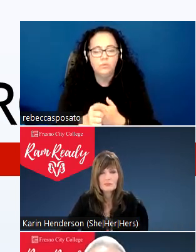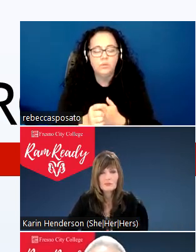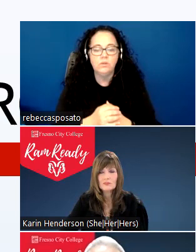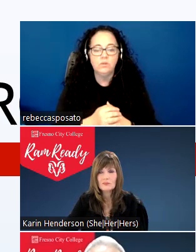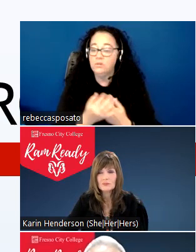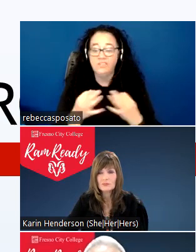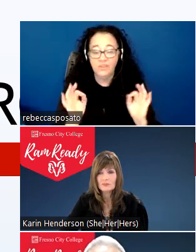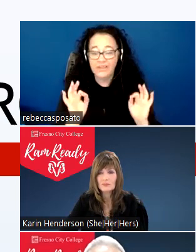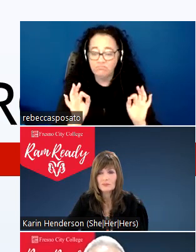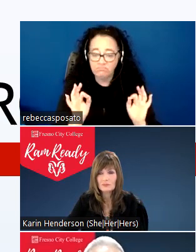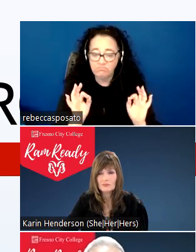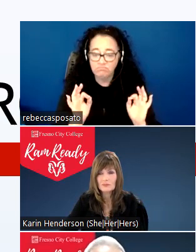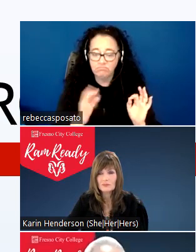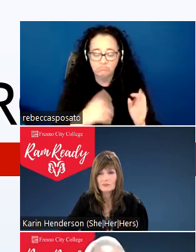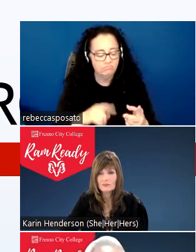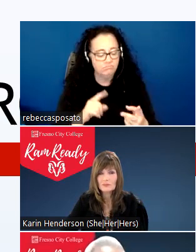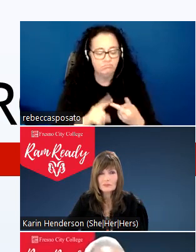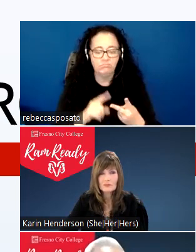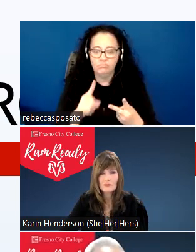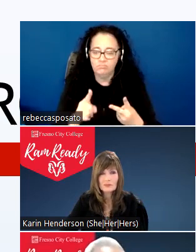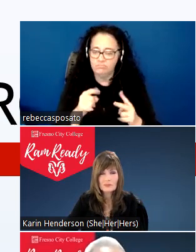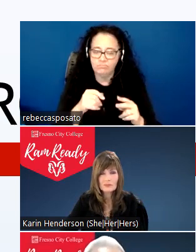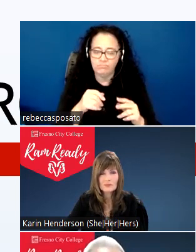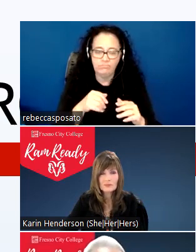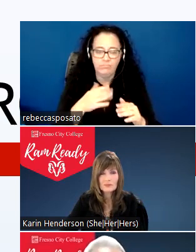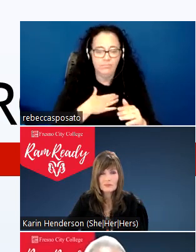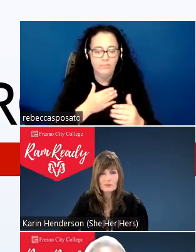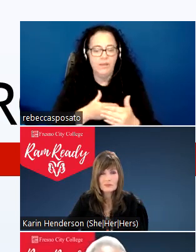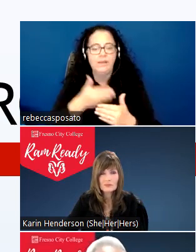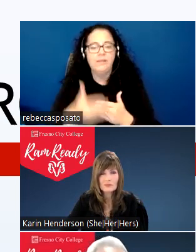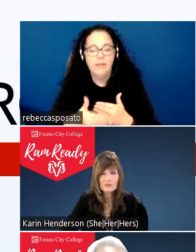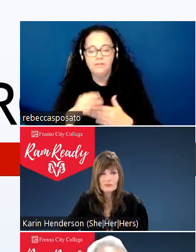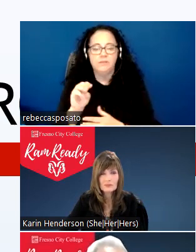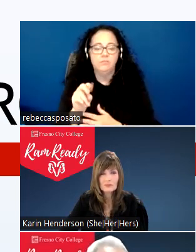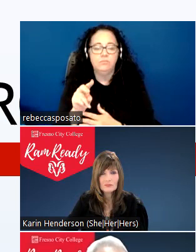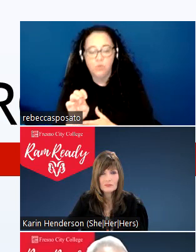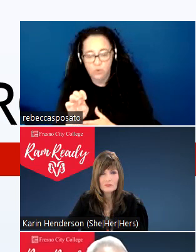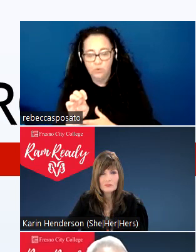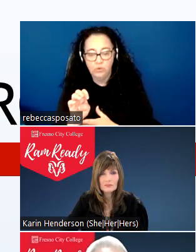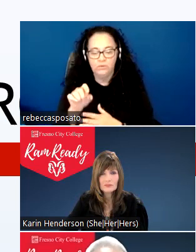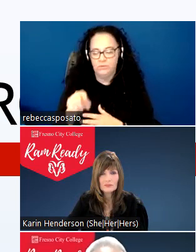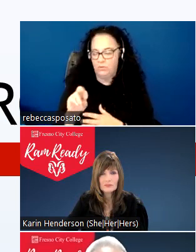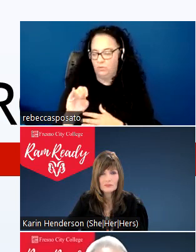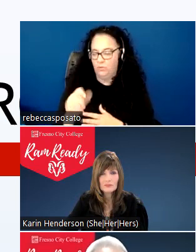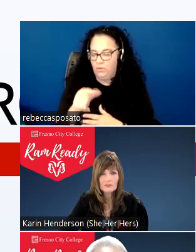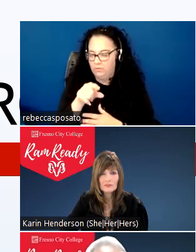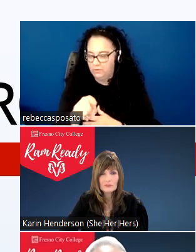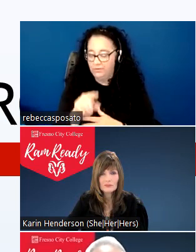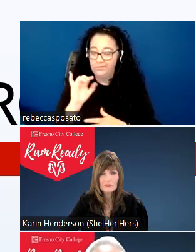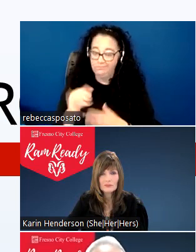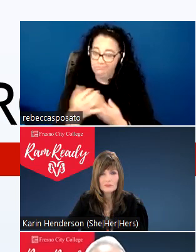free. You can access My Next Move at mynextmove.org. It's a